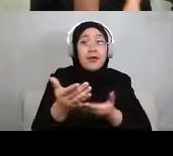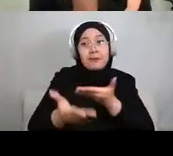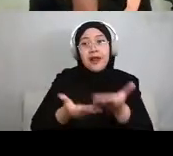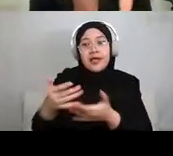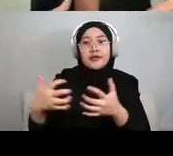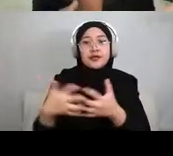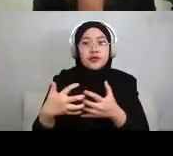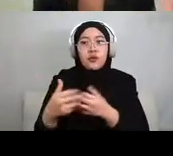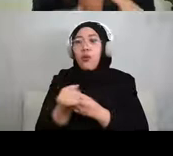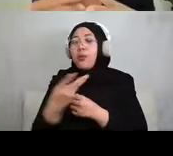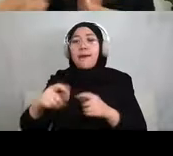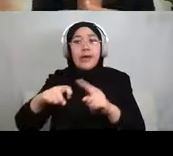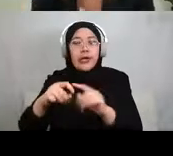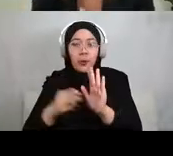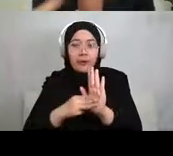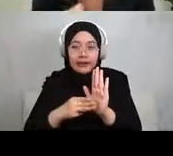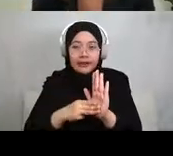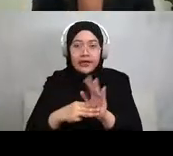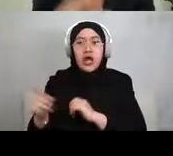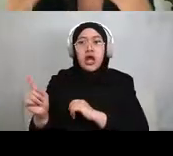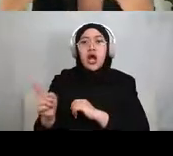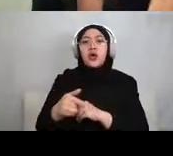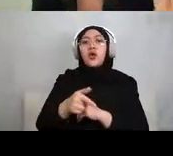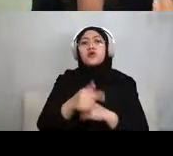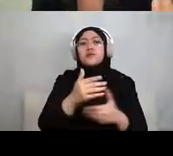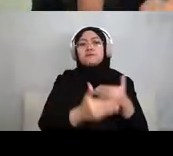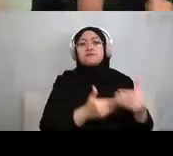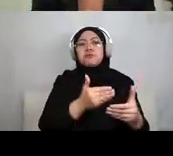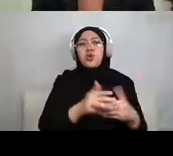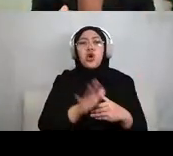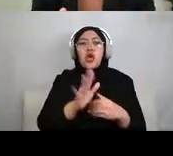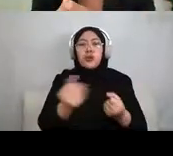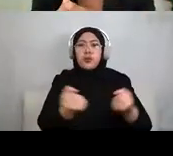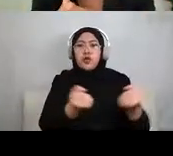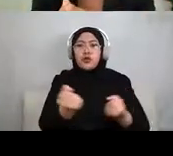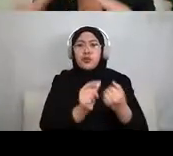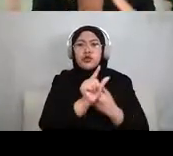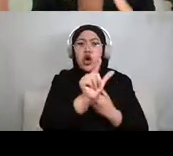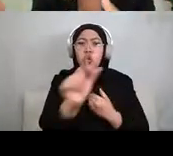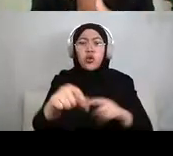more kilometers, then you pay accordingly. It doesn't depend on how many